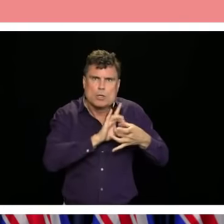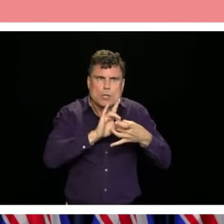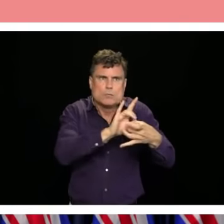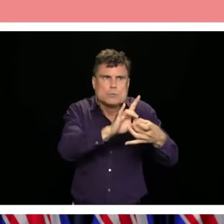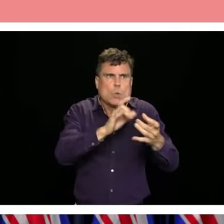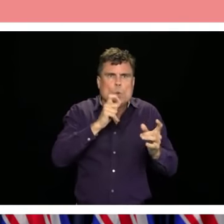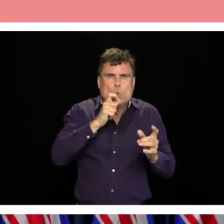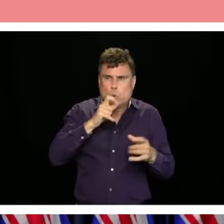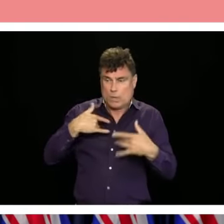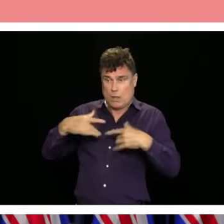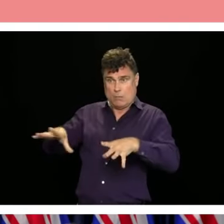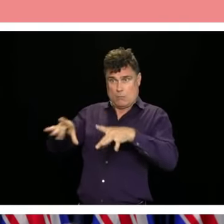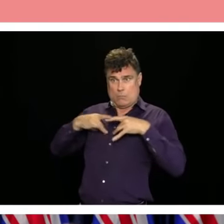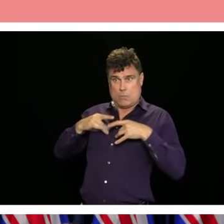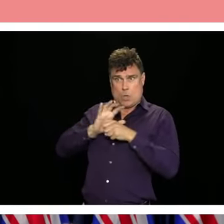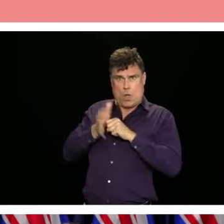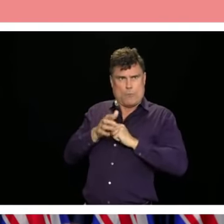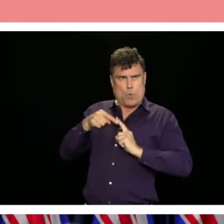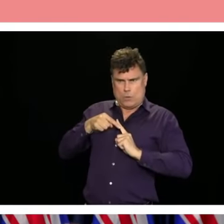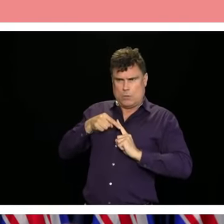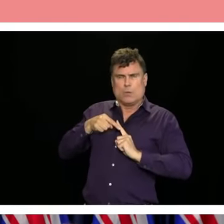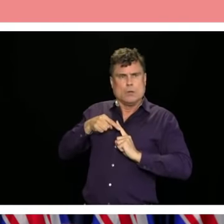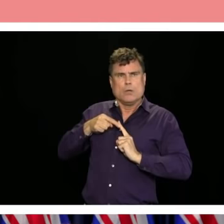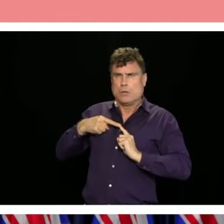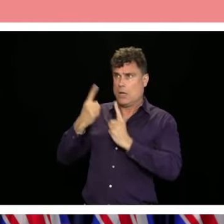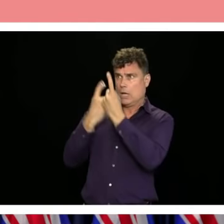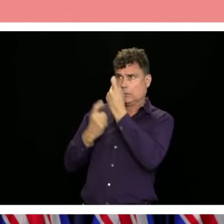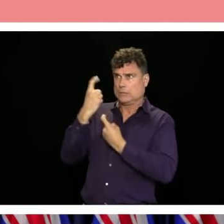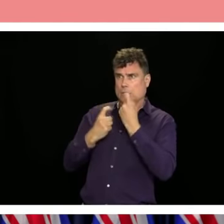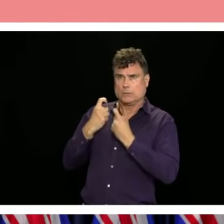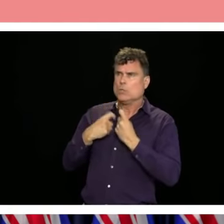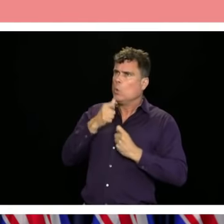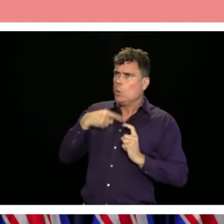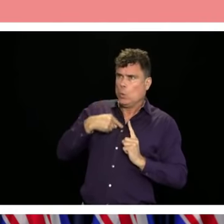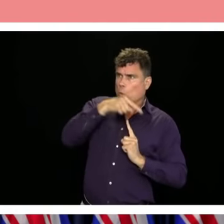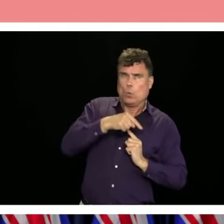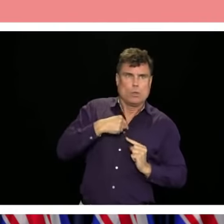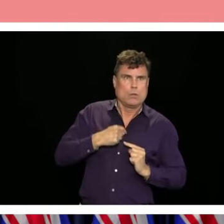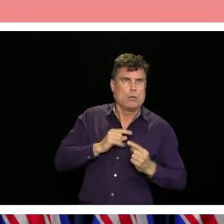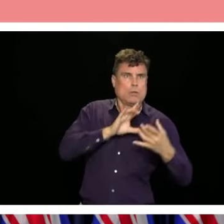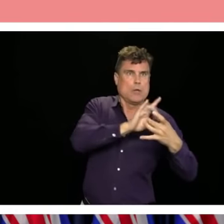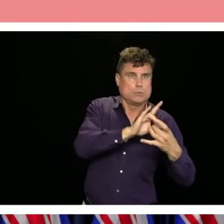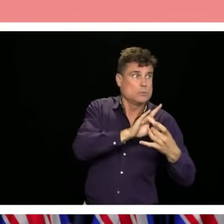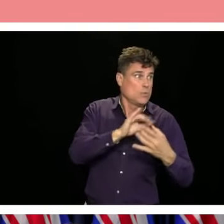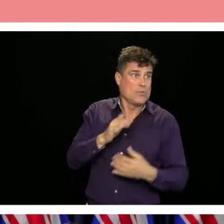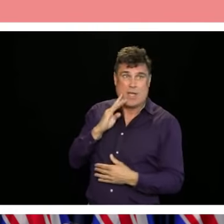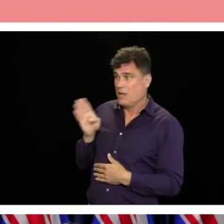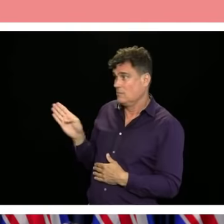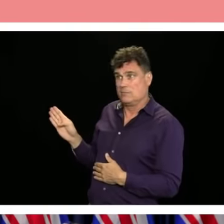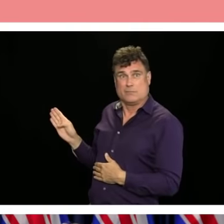So before March 15th, to start on the far left-hand side, we had